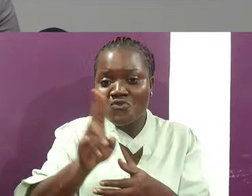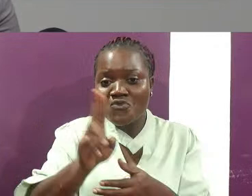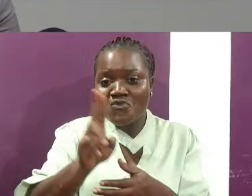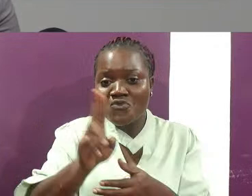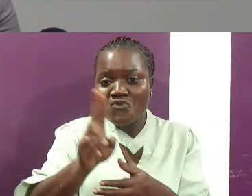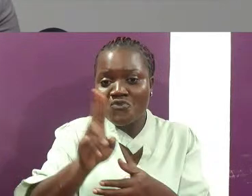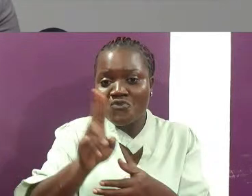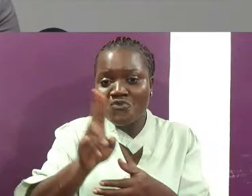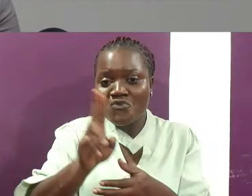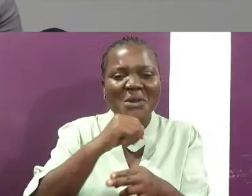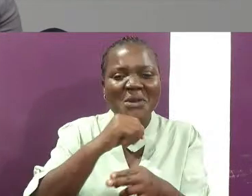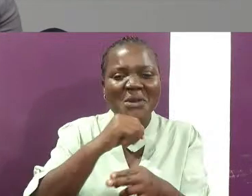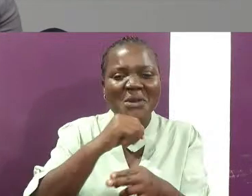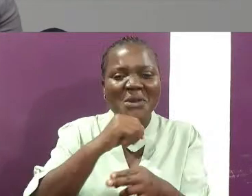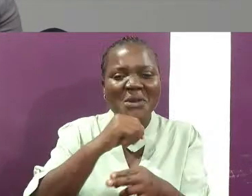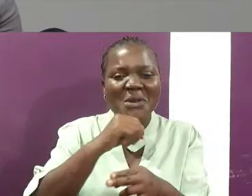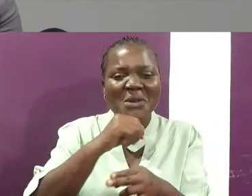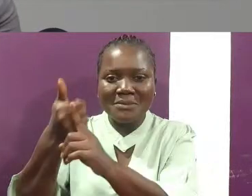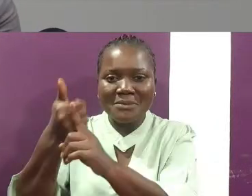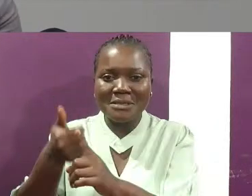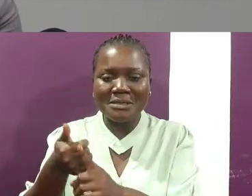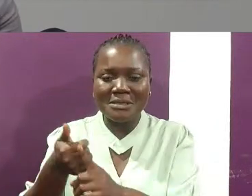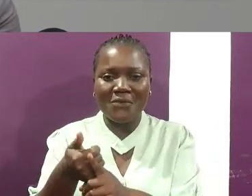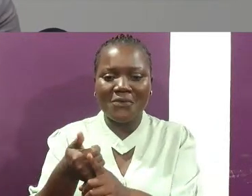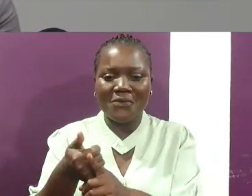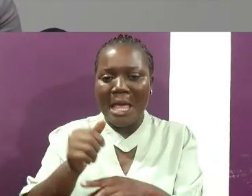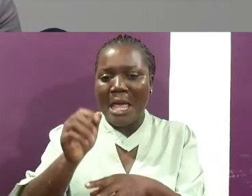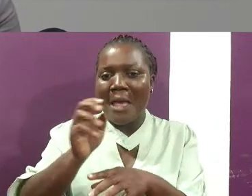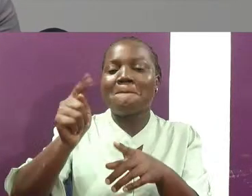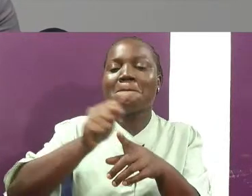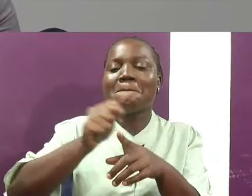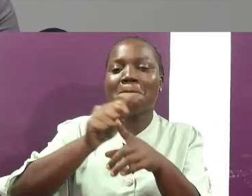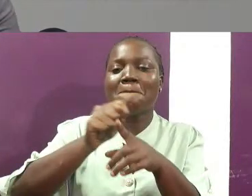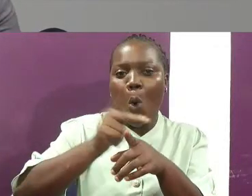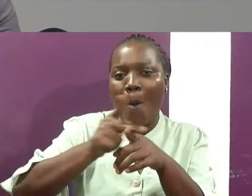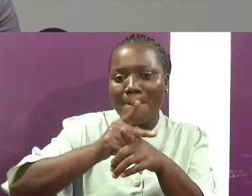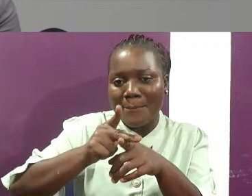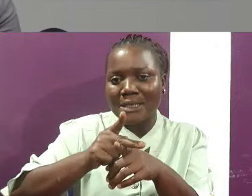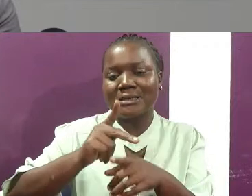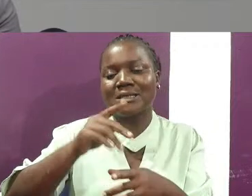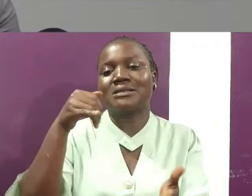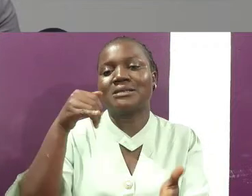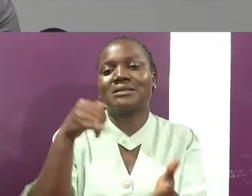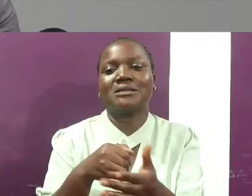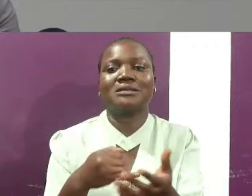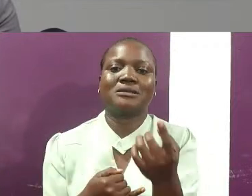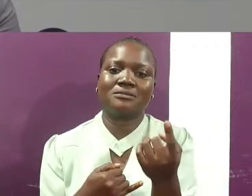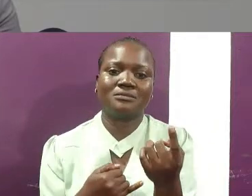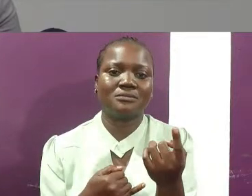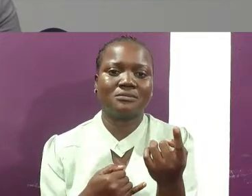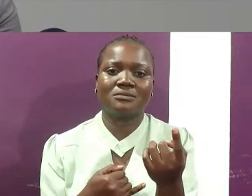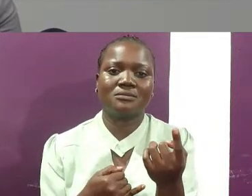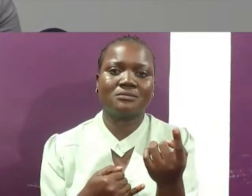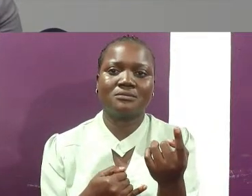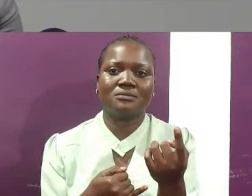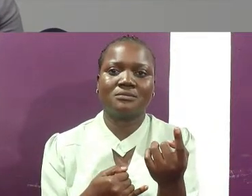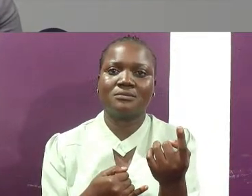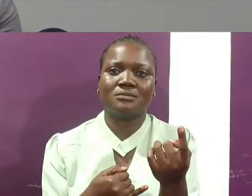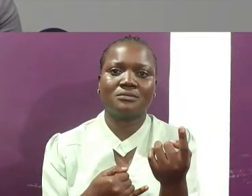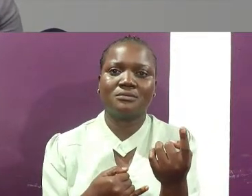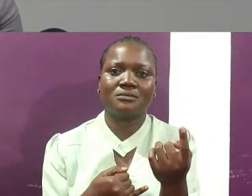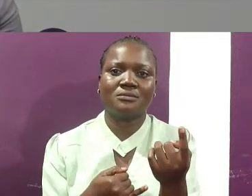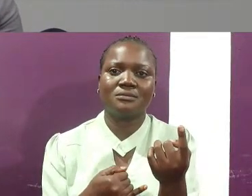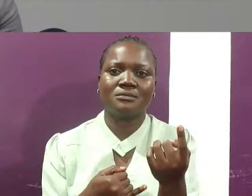on Acts chapter 8, when the Ethiopian eunuch yes. traveled all the way from Ethiopia